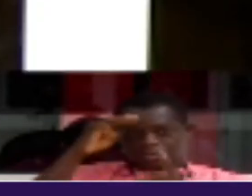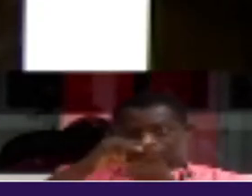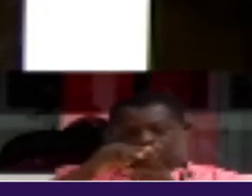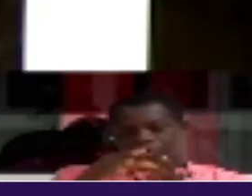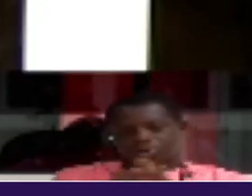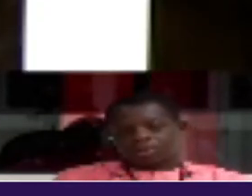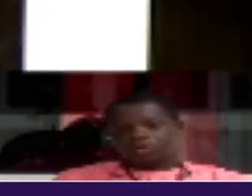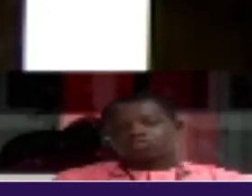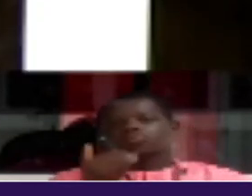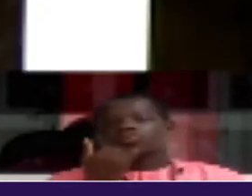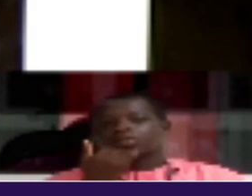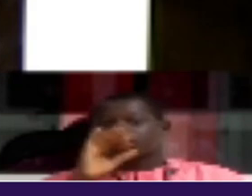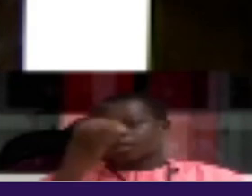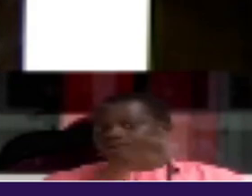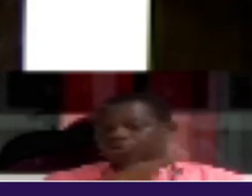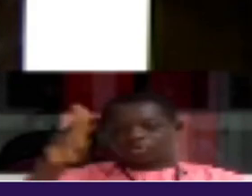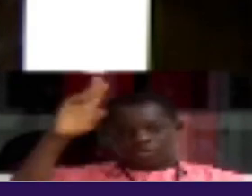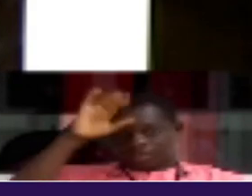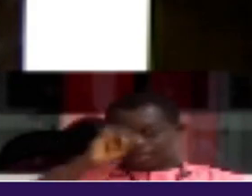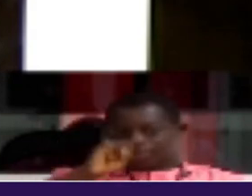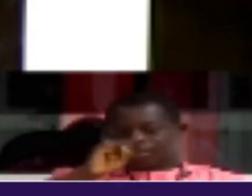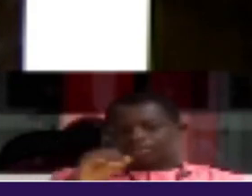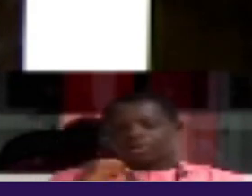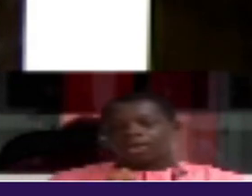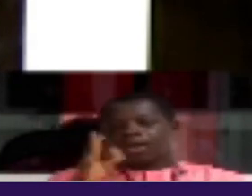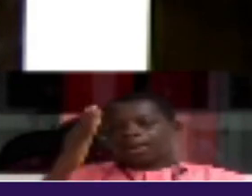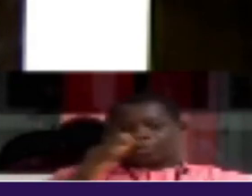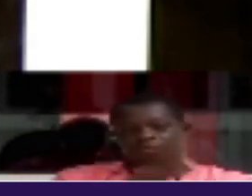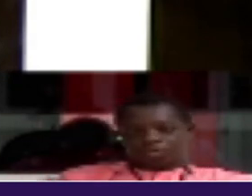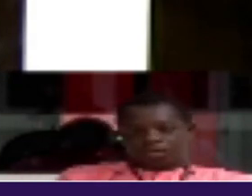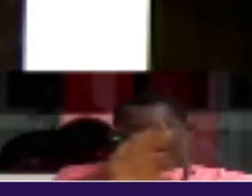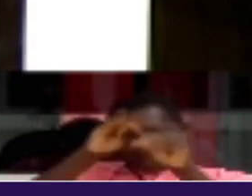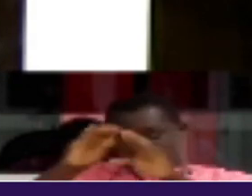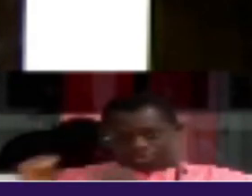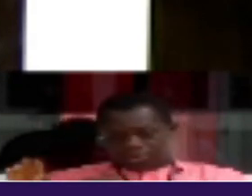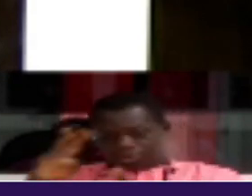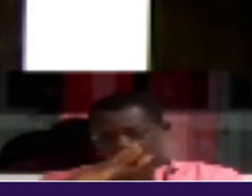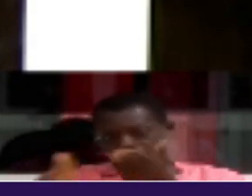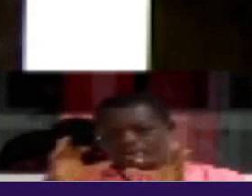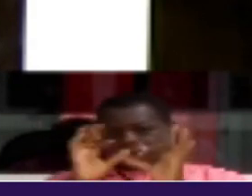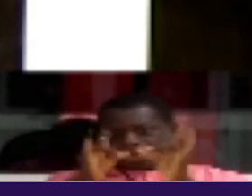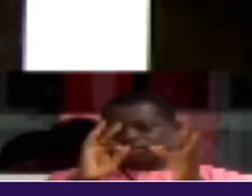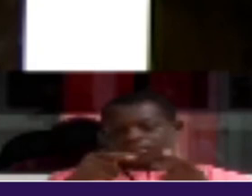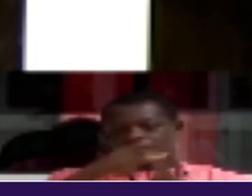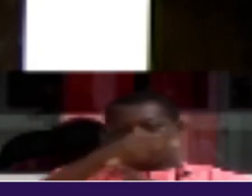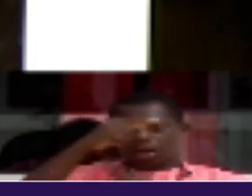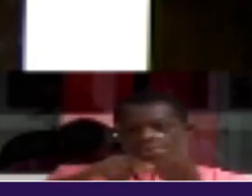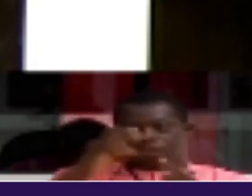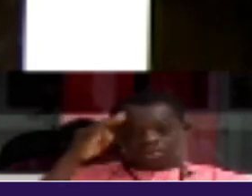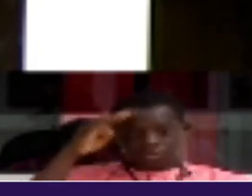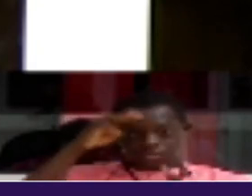Sorry, I could not understand your... Prior to this particular occasion, he would normally brief you about missions you were going to go